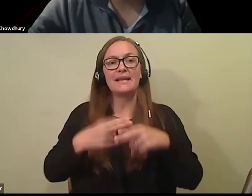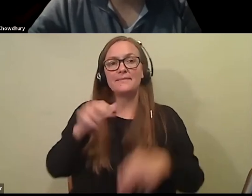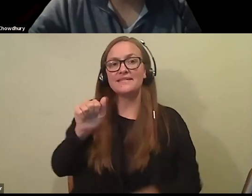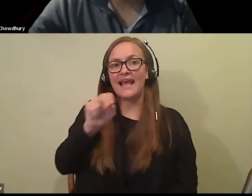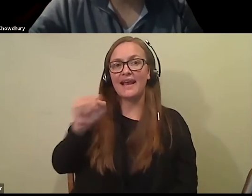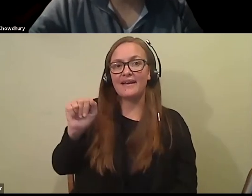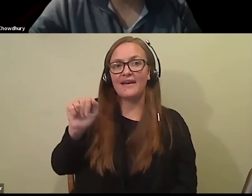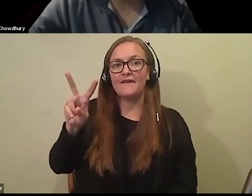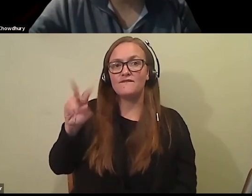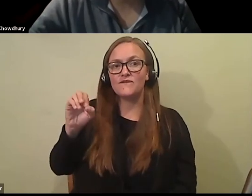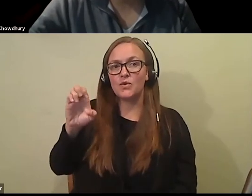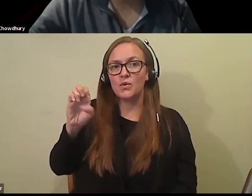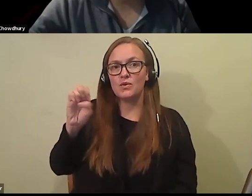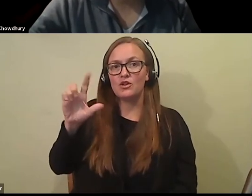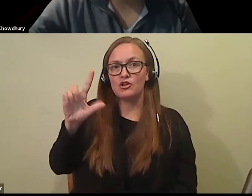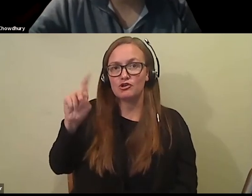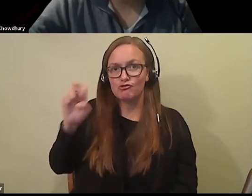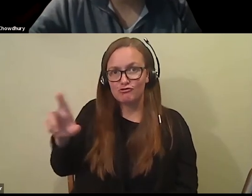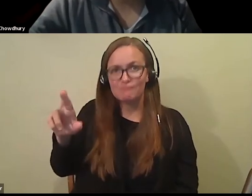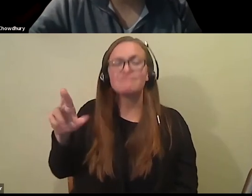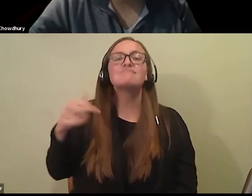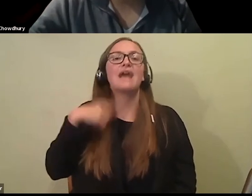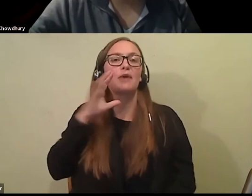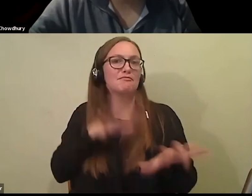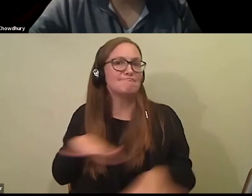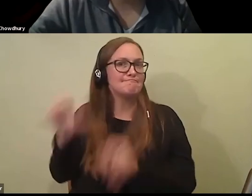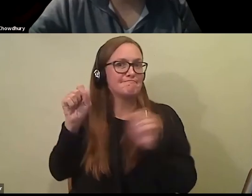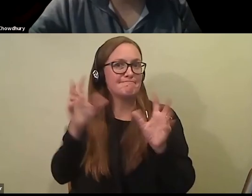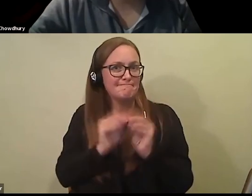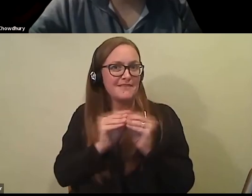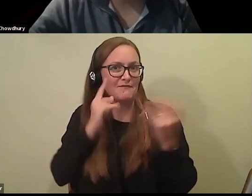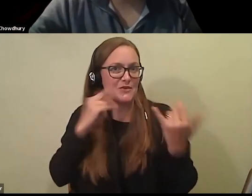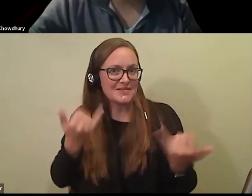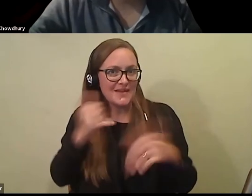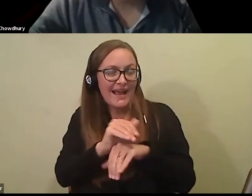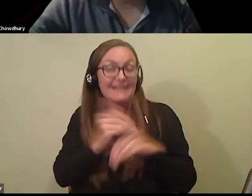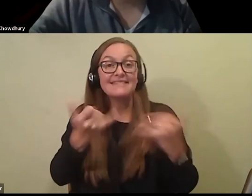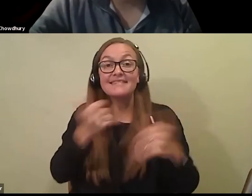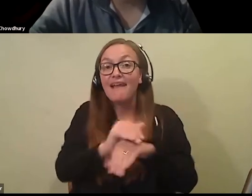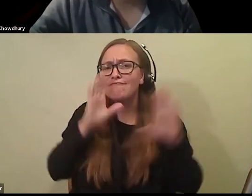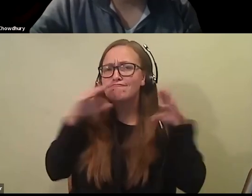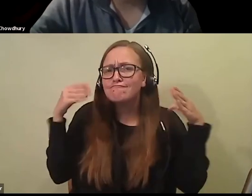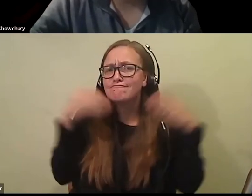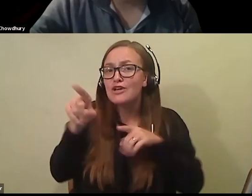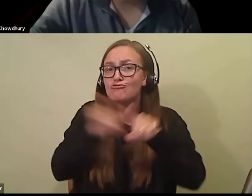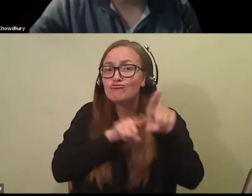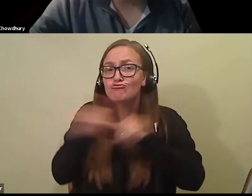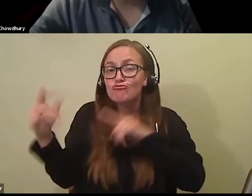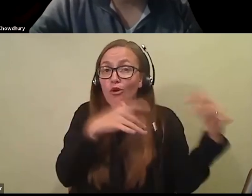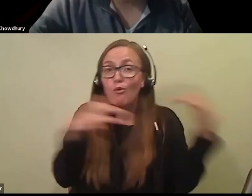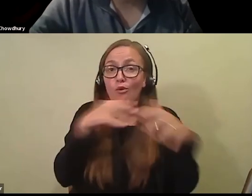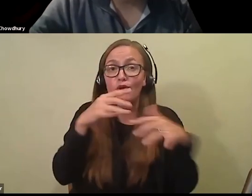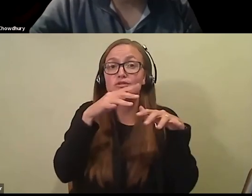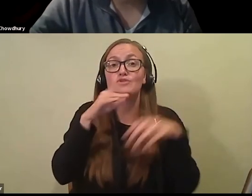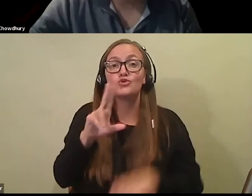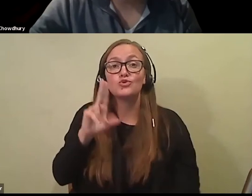for this evening. Tonight is all about the science of the Star Wars universe, and I am so excited to get started. We